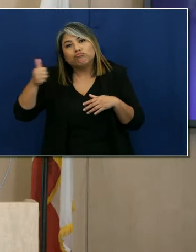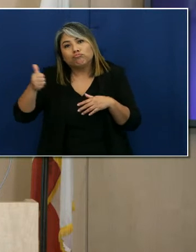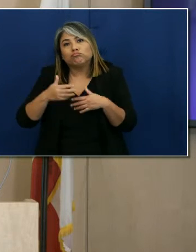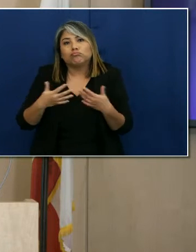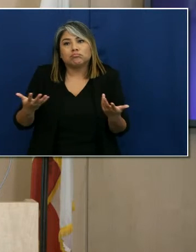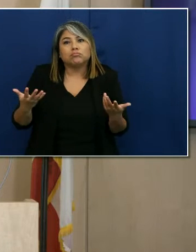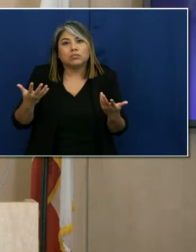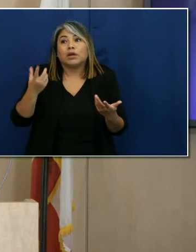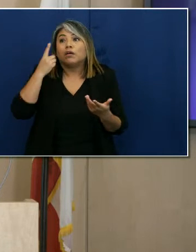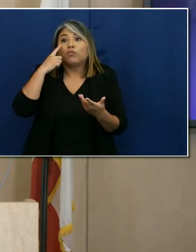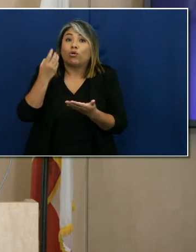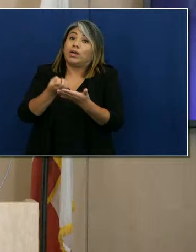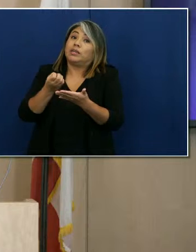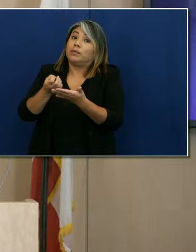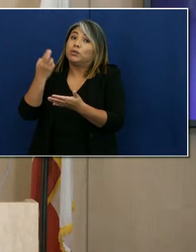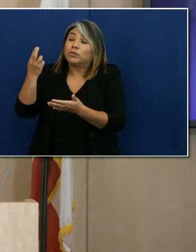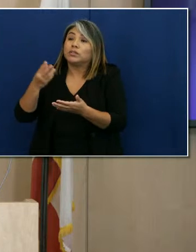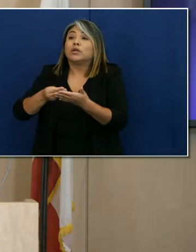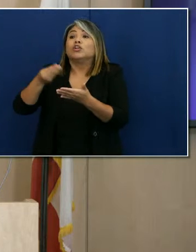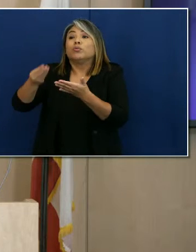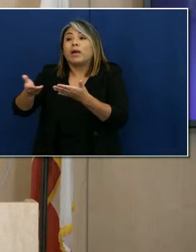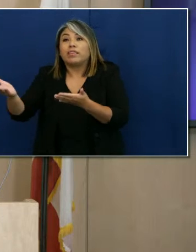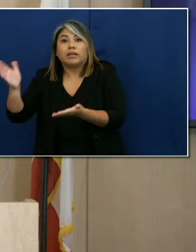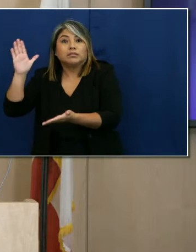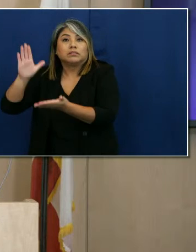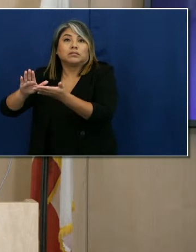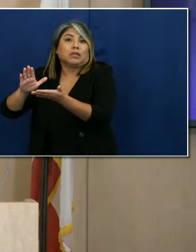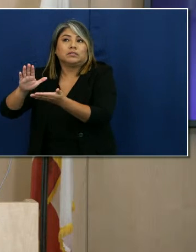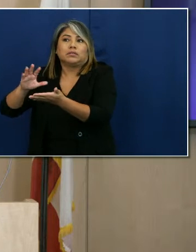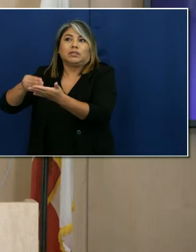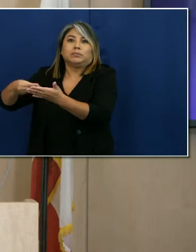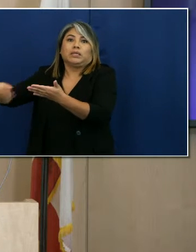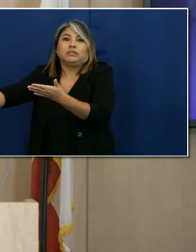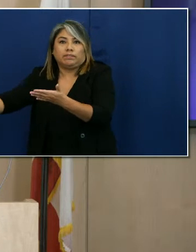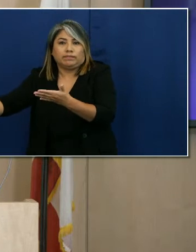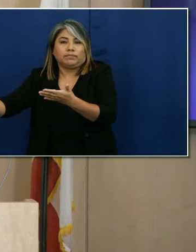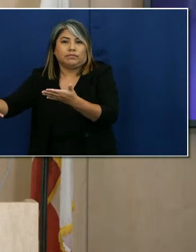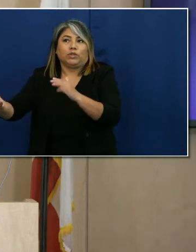Mexico frequently for economic reasons, to buy things that are less expensive, to